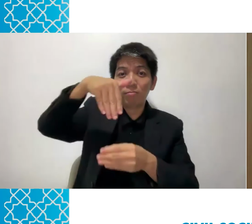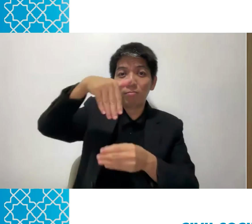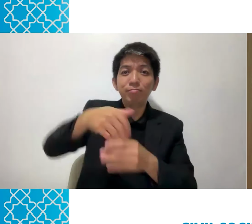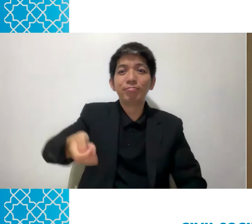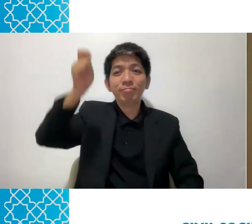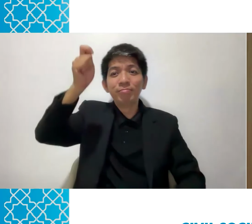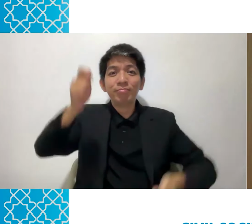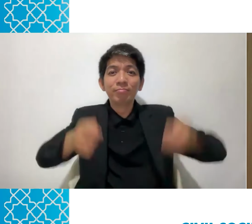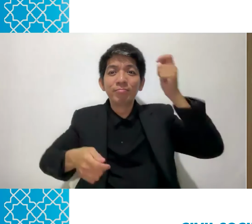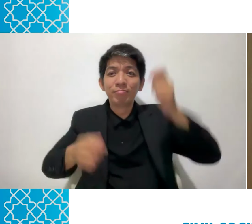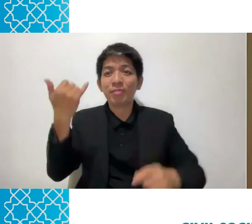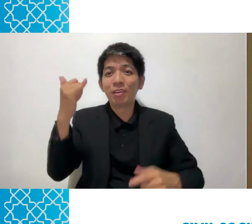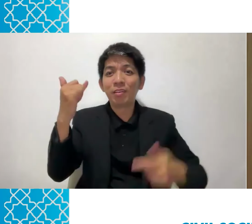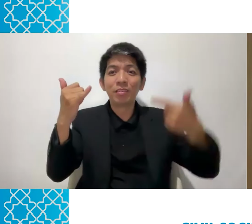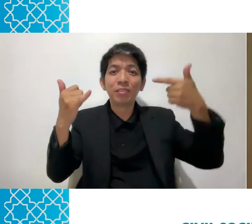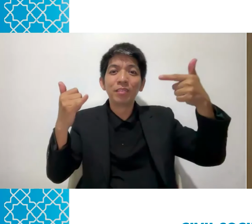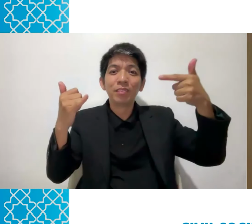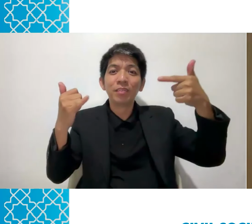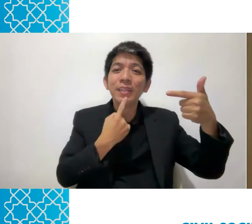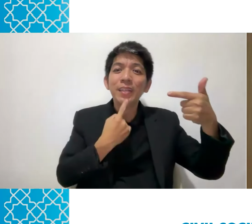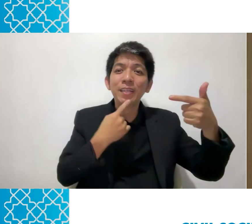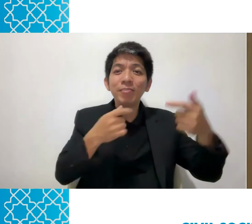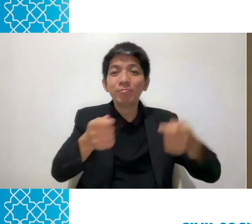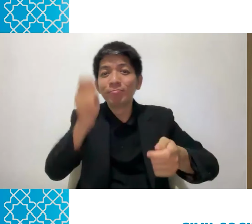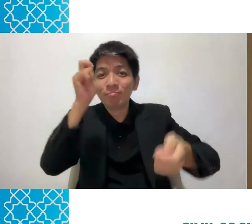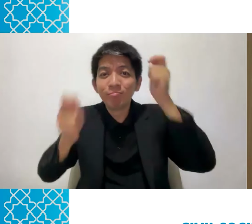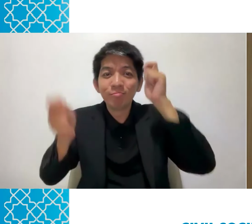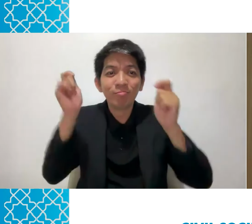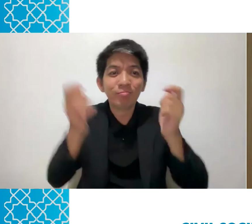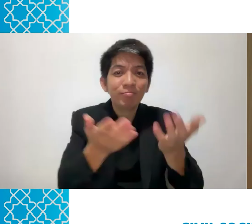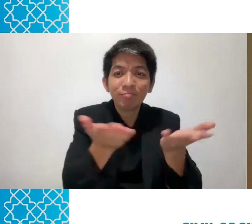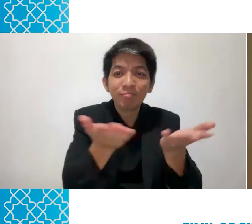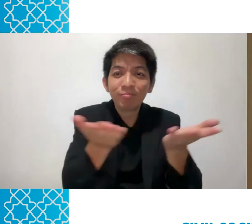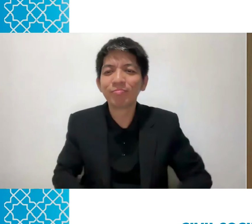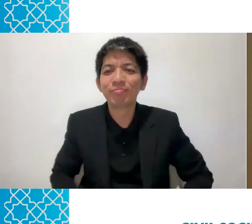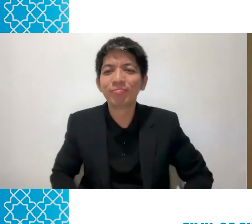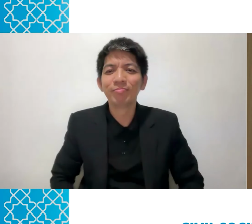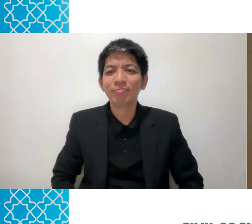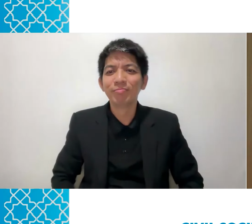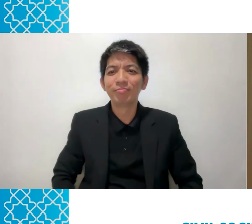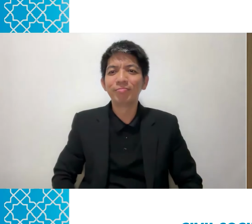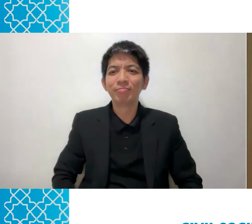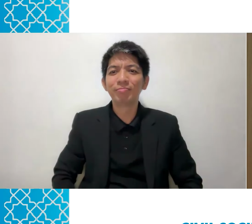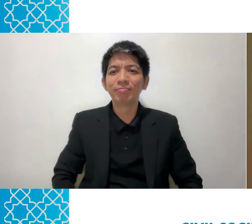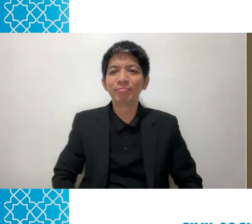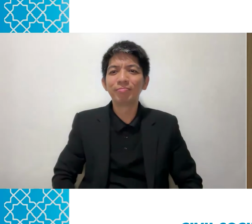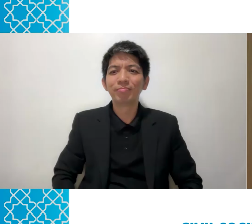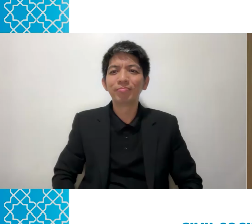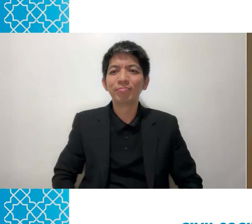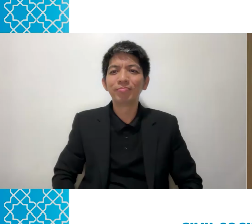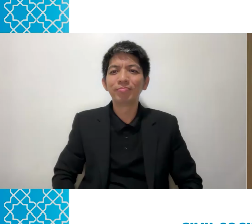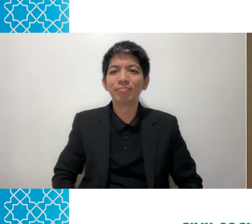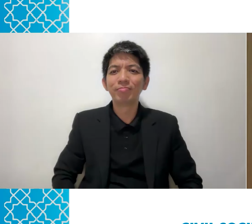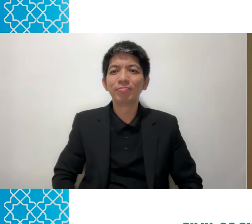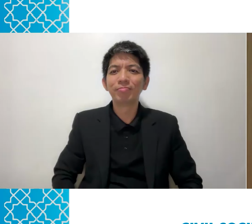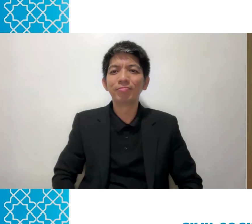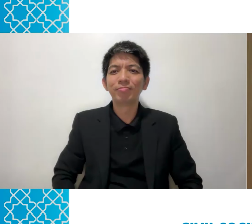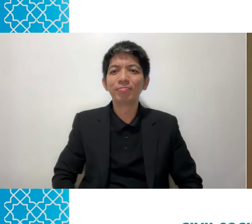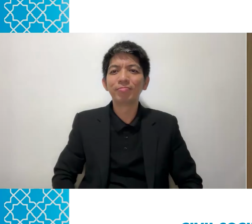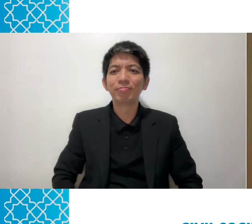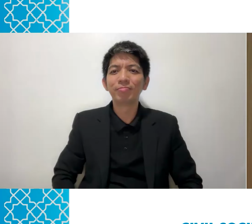voices. And with this question, let's hear from you. Multilateral development banks, like